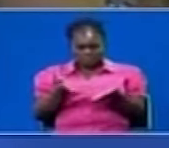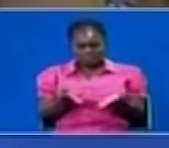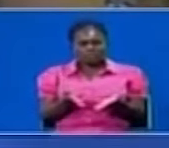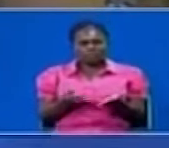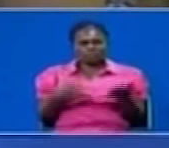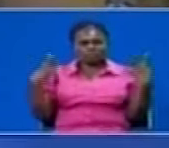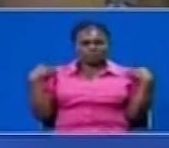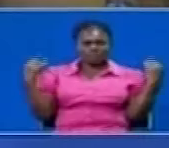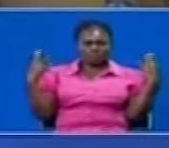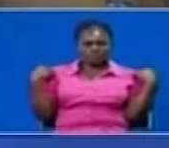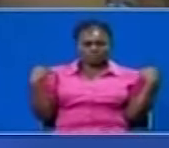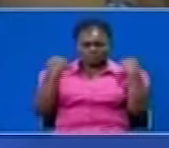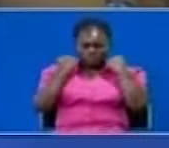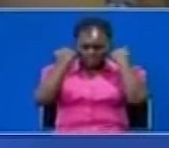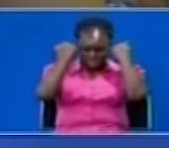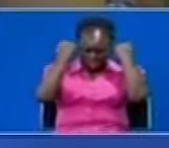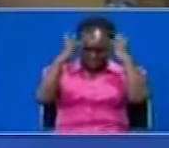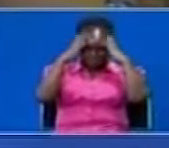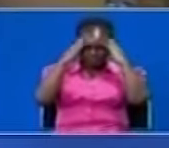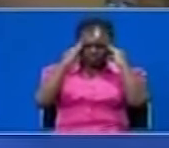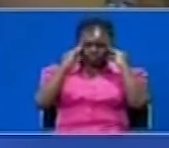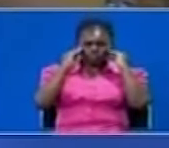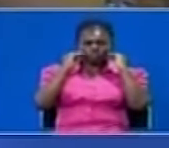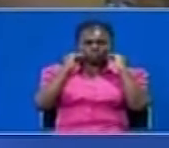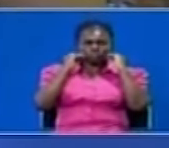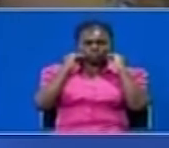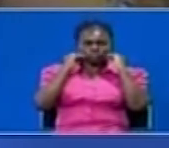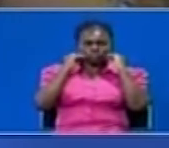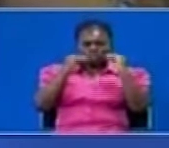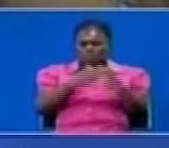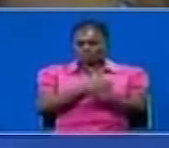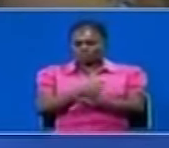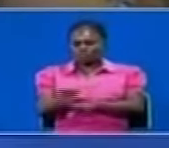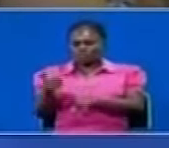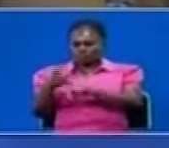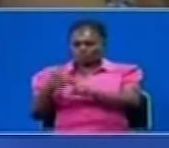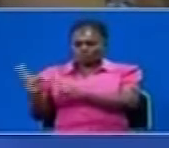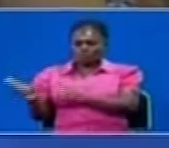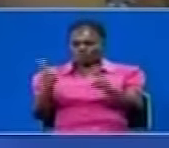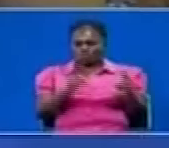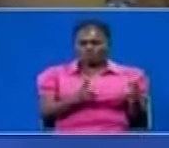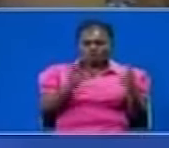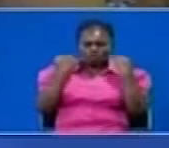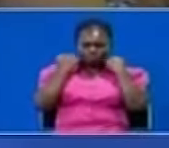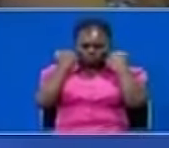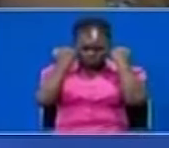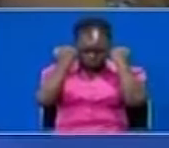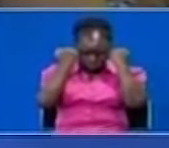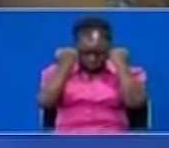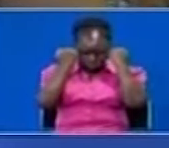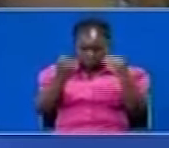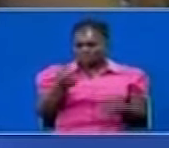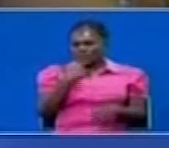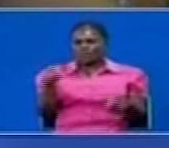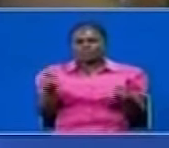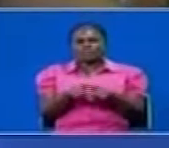worked up, they get very stressed, and they're just to divert them, just to distract them from their daily therapies and their, you know, the treatments.